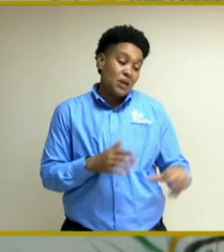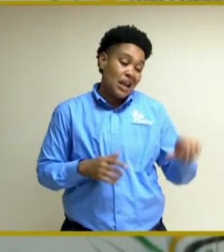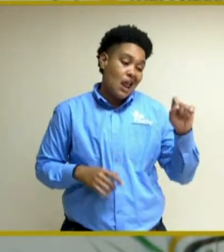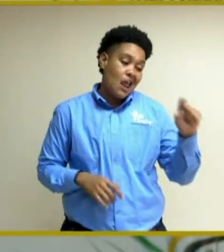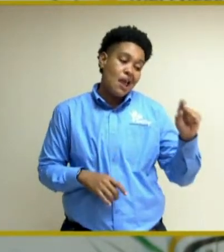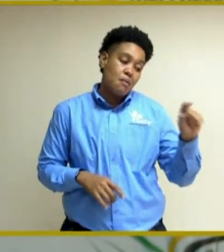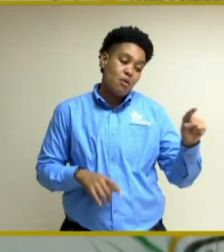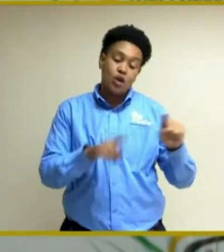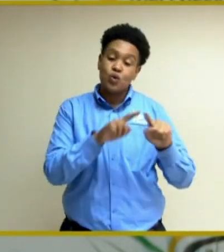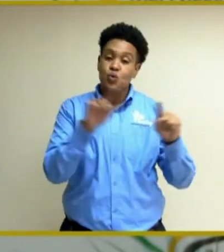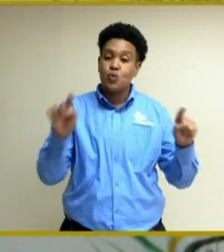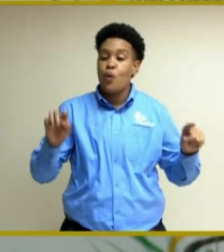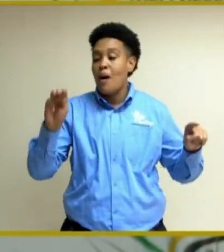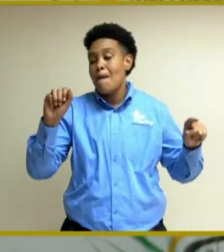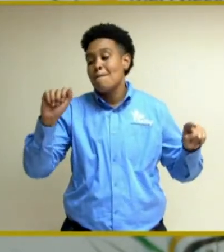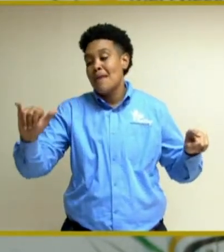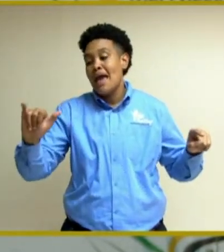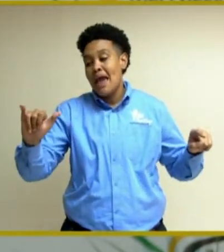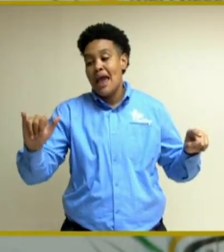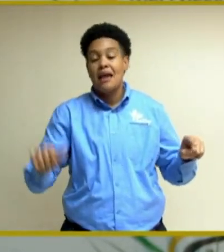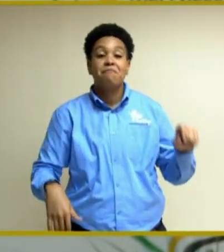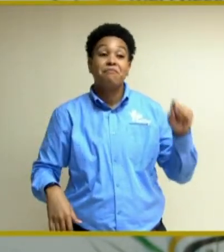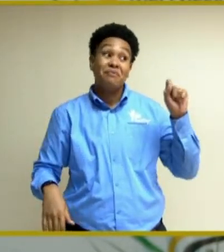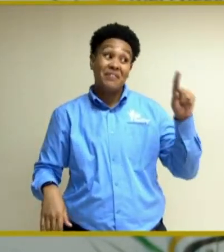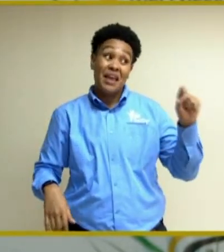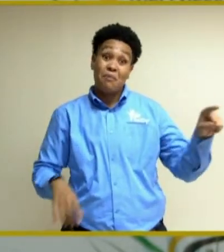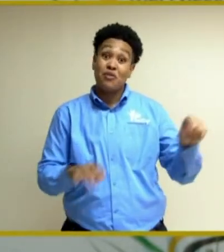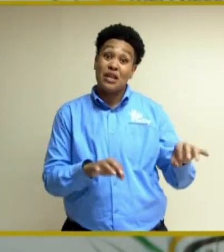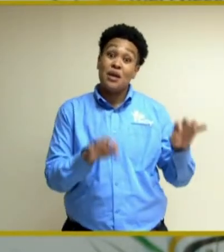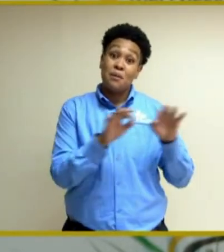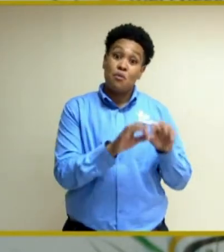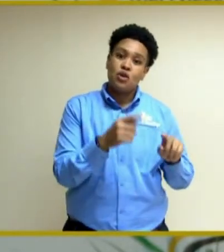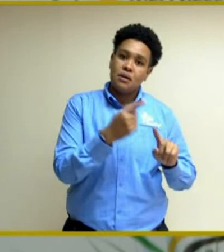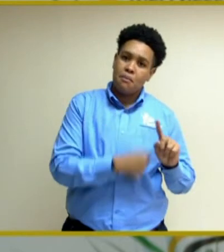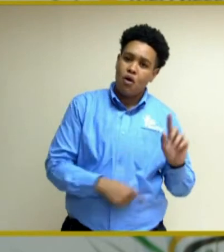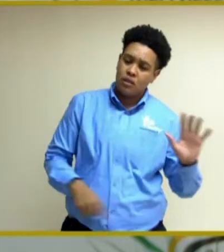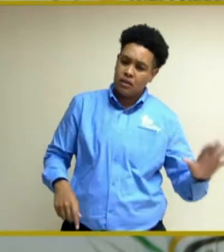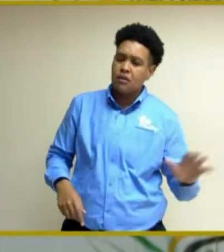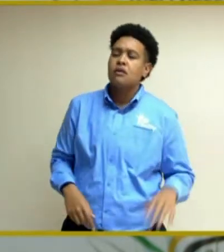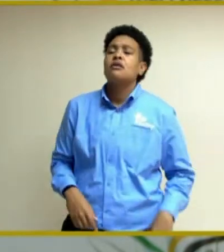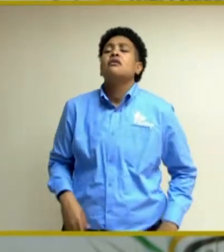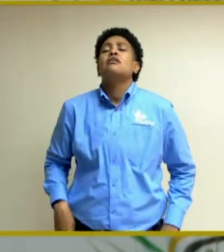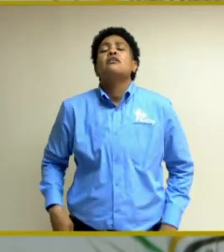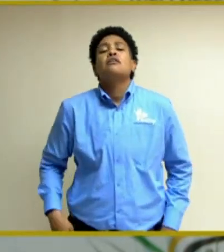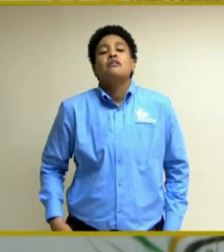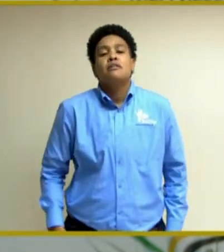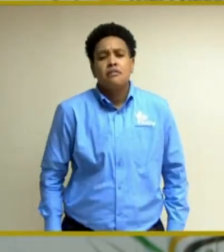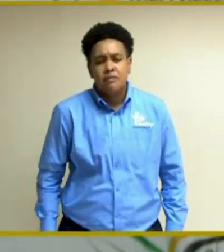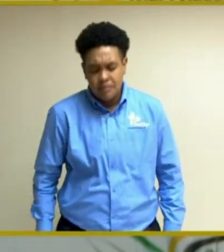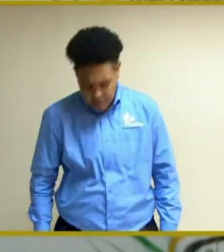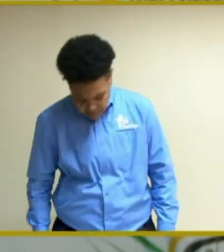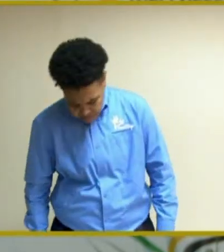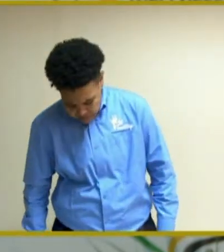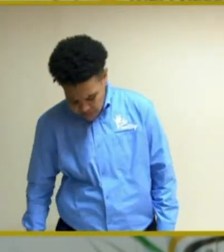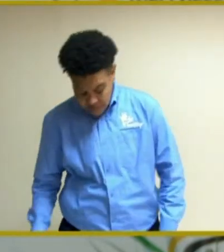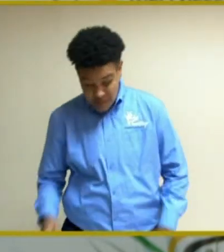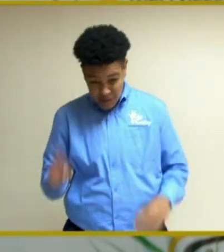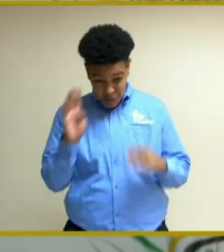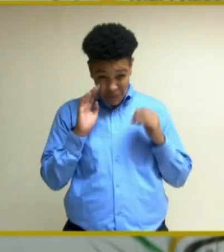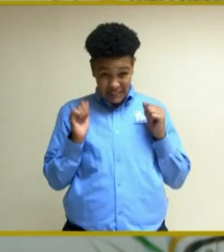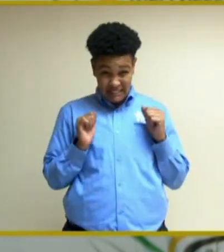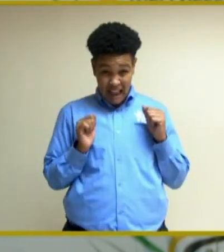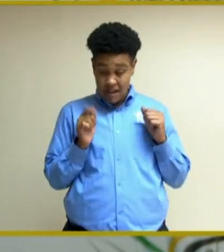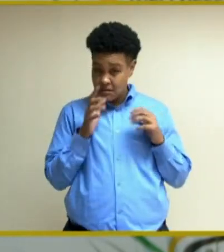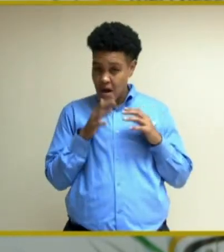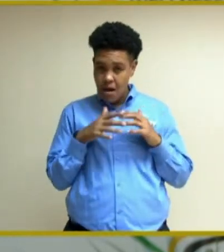April and May, and April is a crucial month, the market is going to be tight. And so whatever